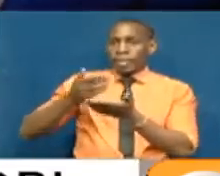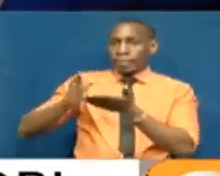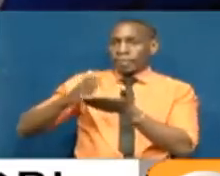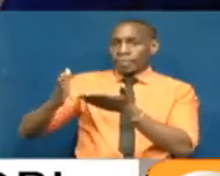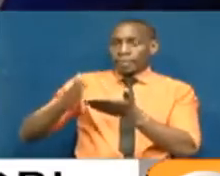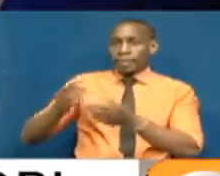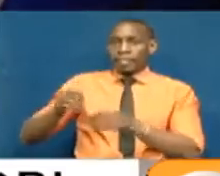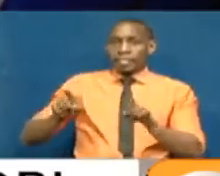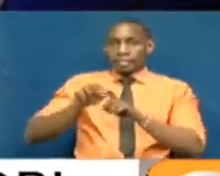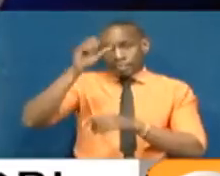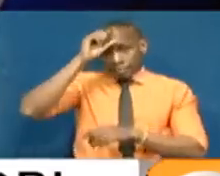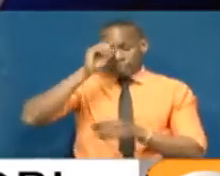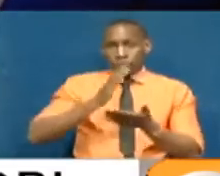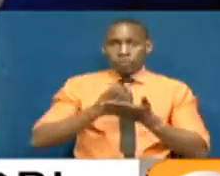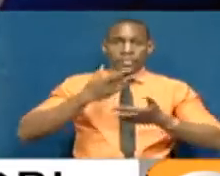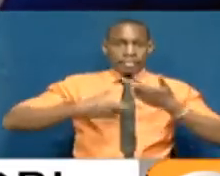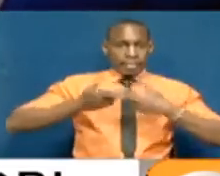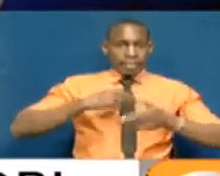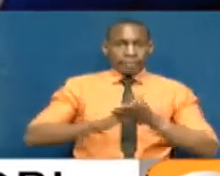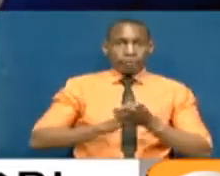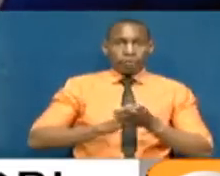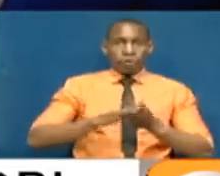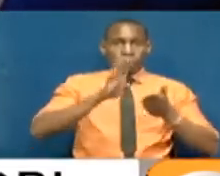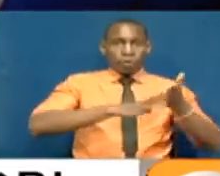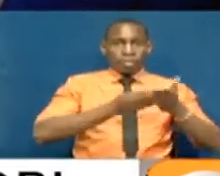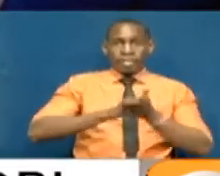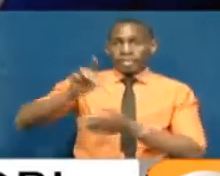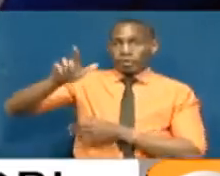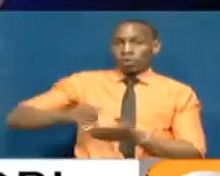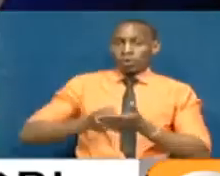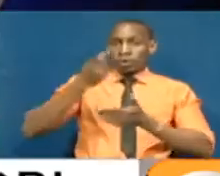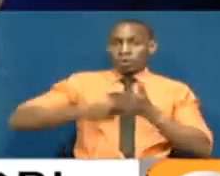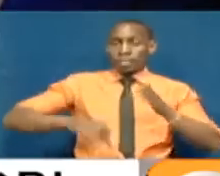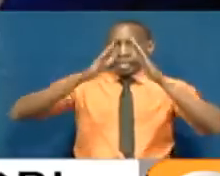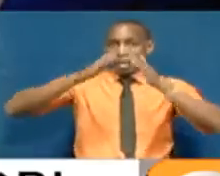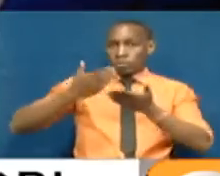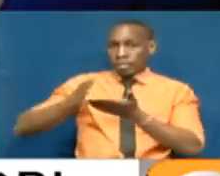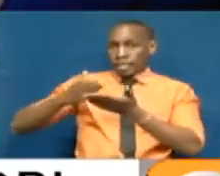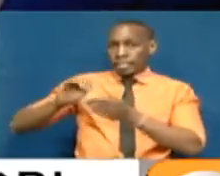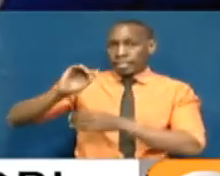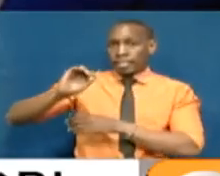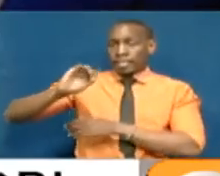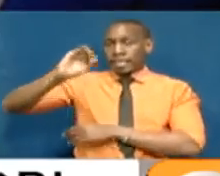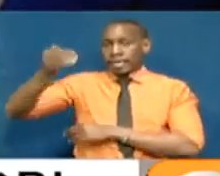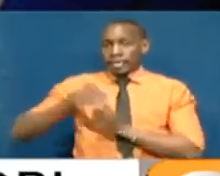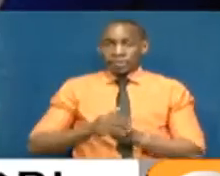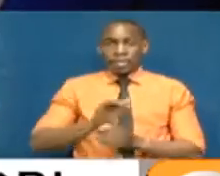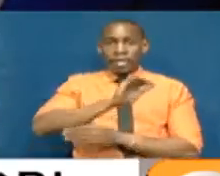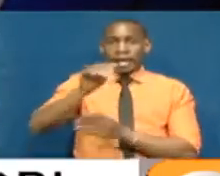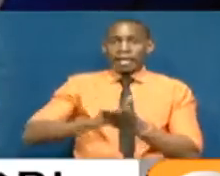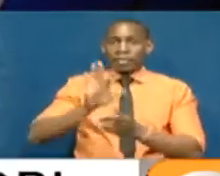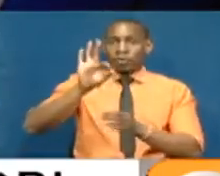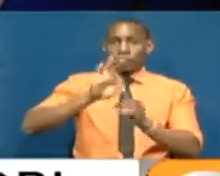and that his government will look into modalities of lowering the cost of housing in the city. He called for a